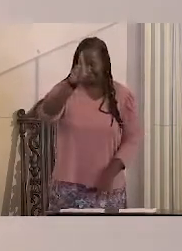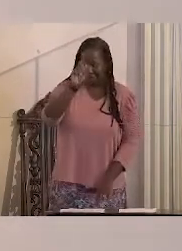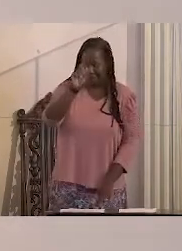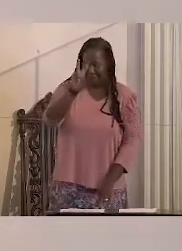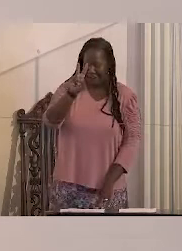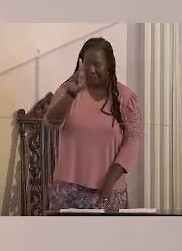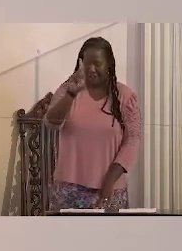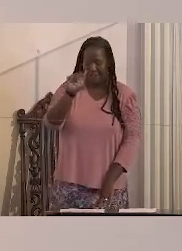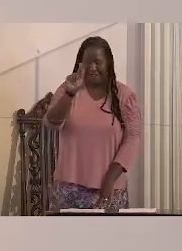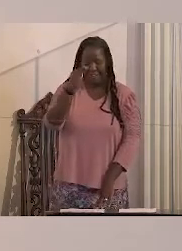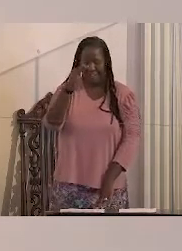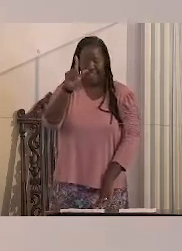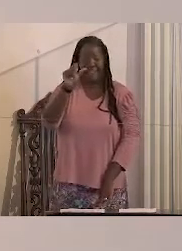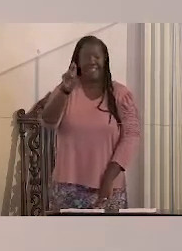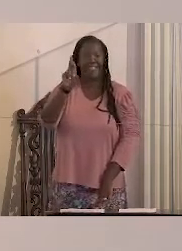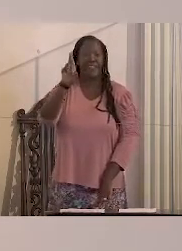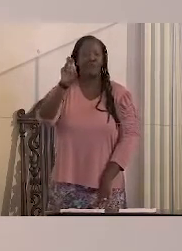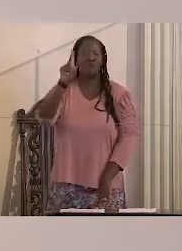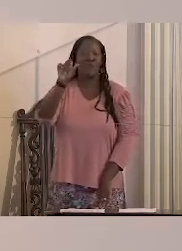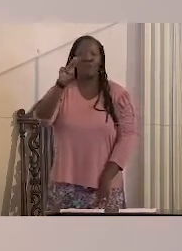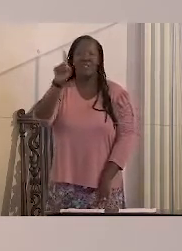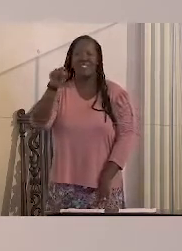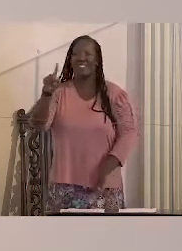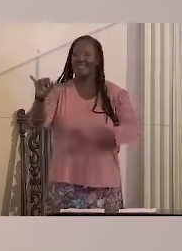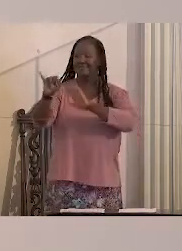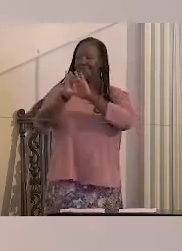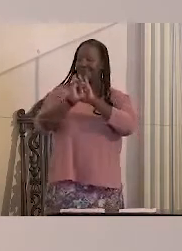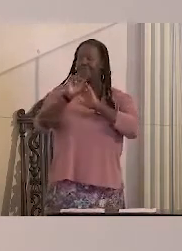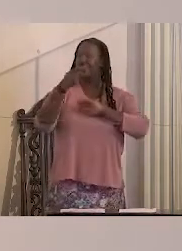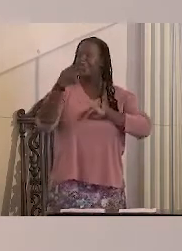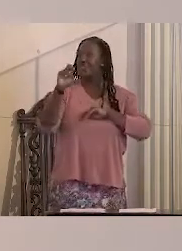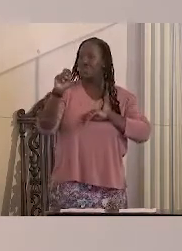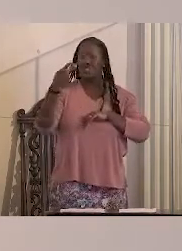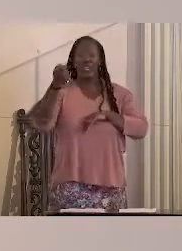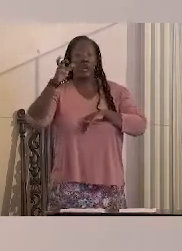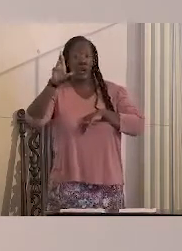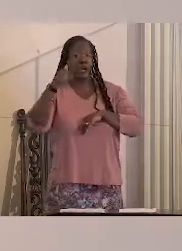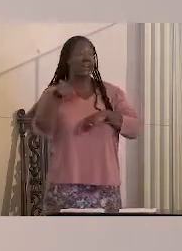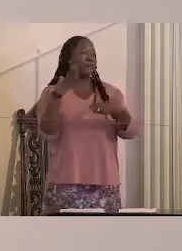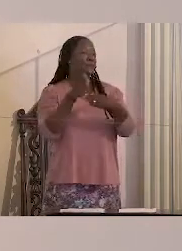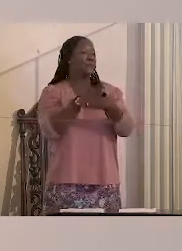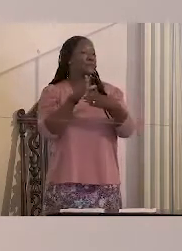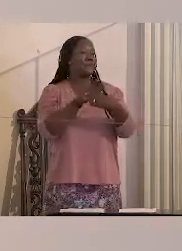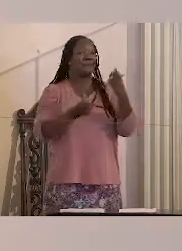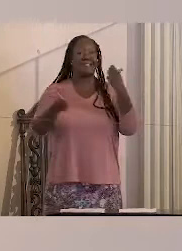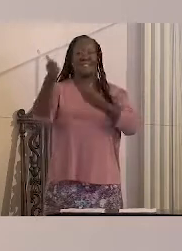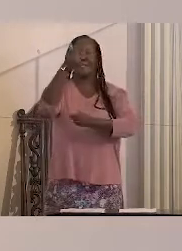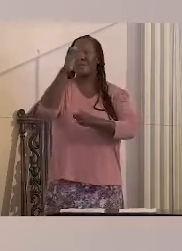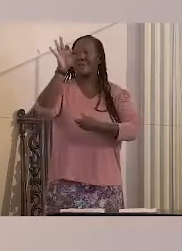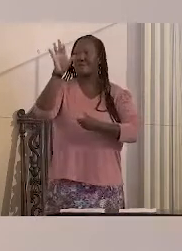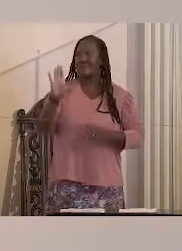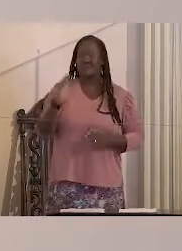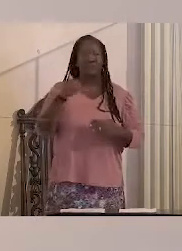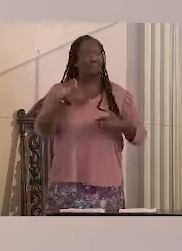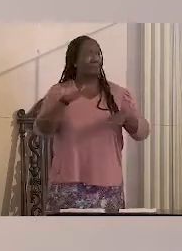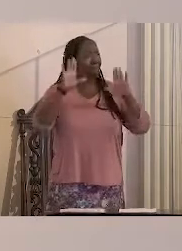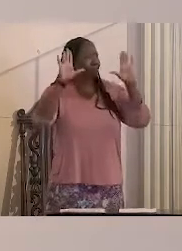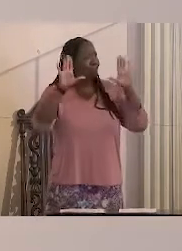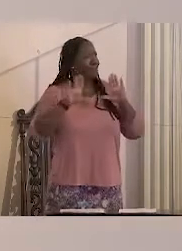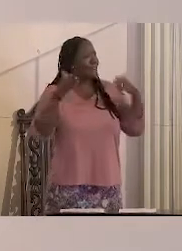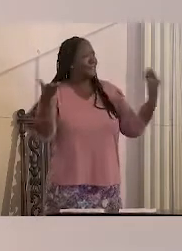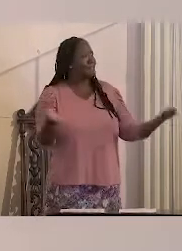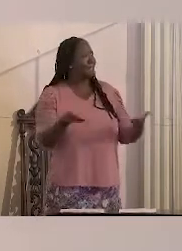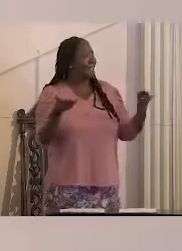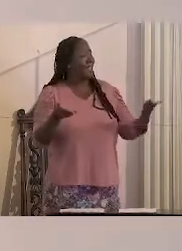she, her, hers, and I am serving as your interim senior minister. It is so good to be here with you in